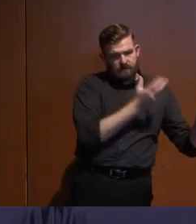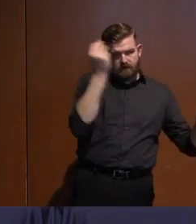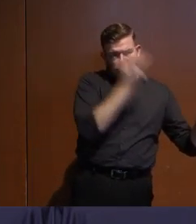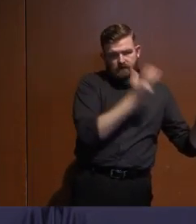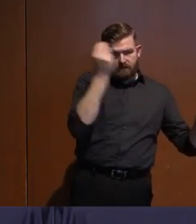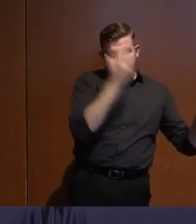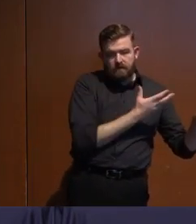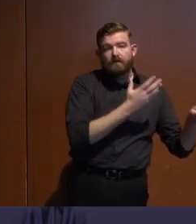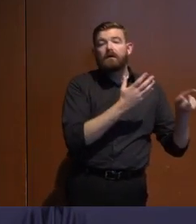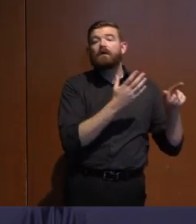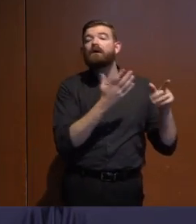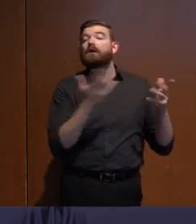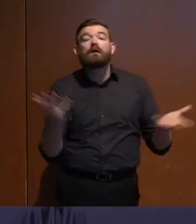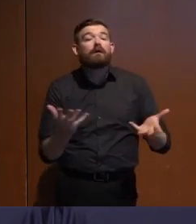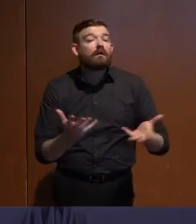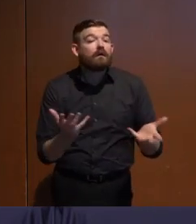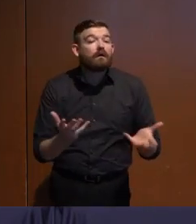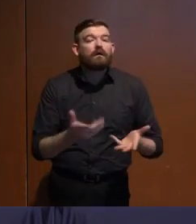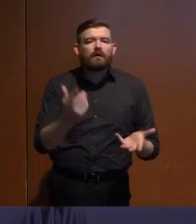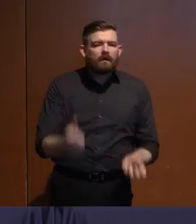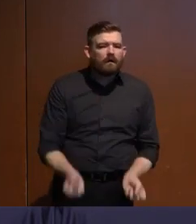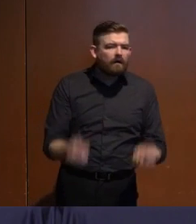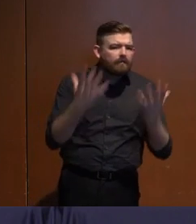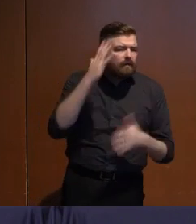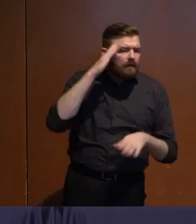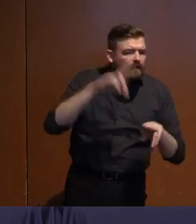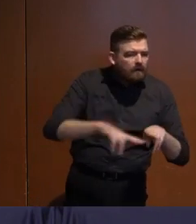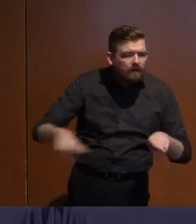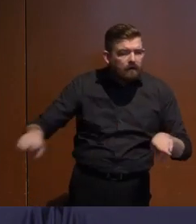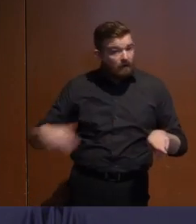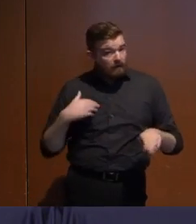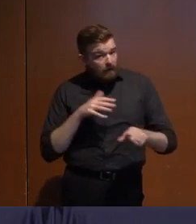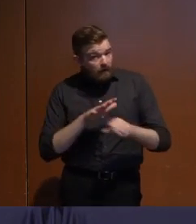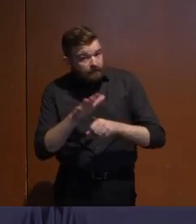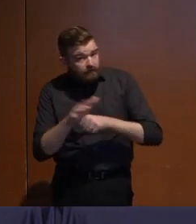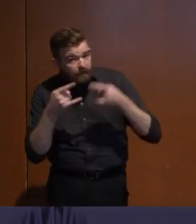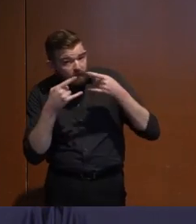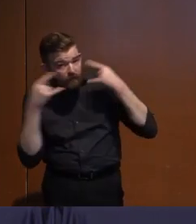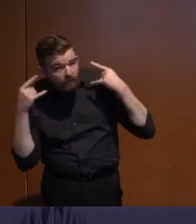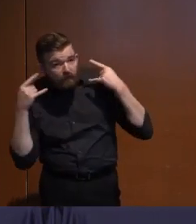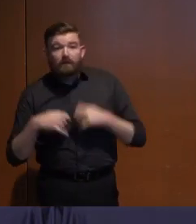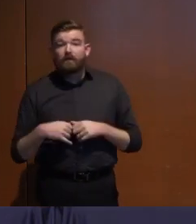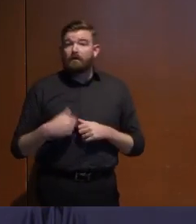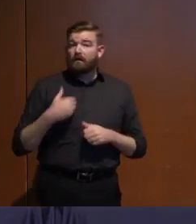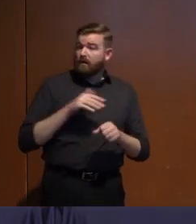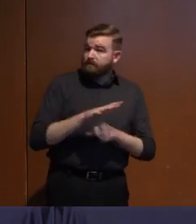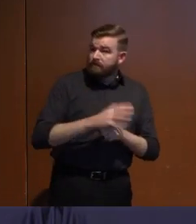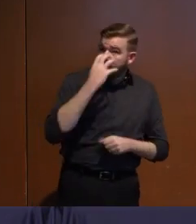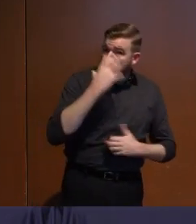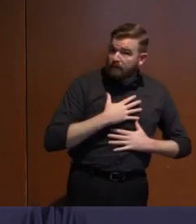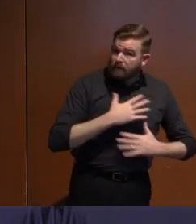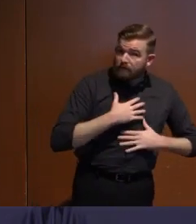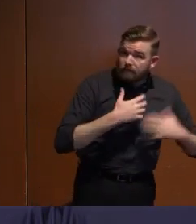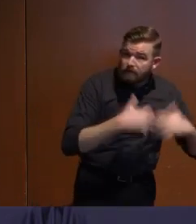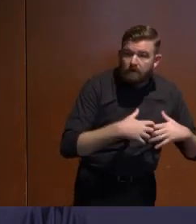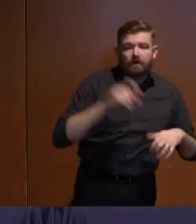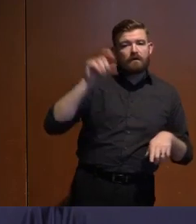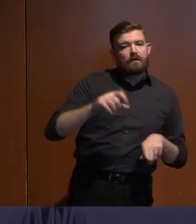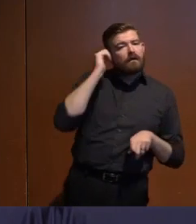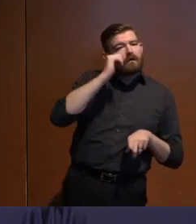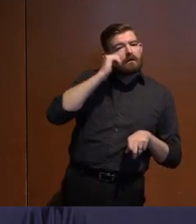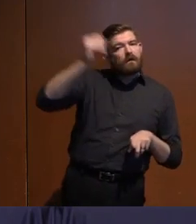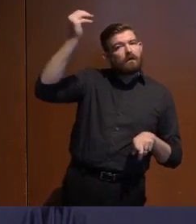capacity and supplies, and that will include things like bed capacity, ventilators, and PPE. This will allow